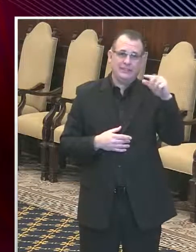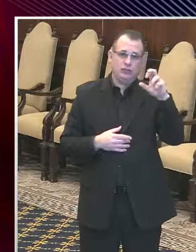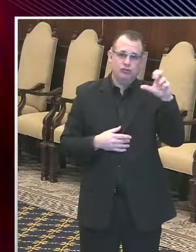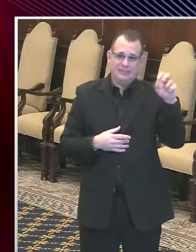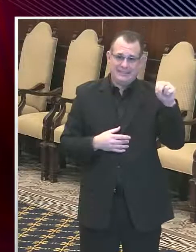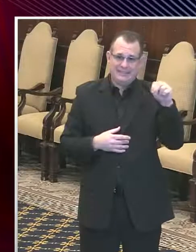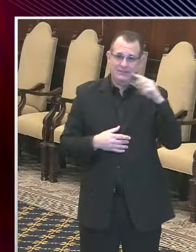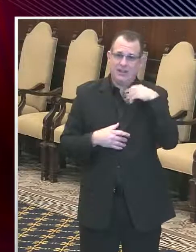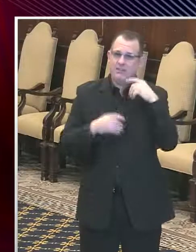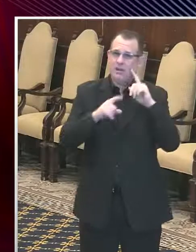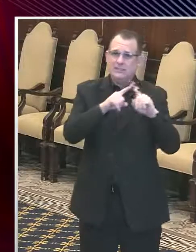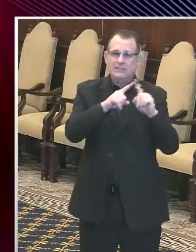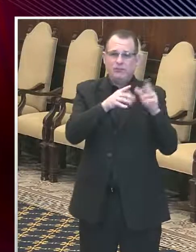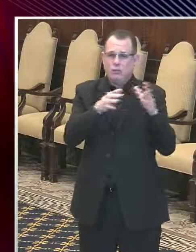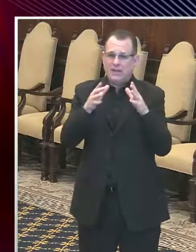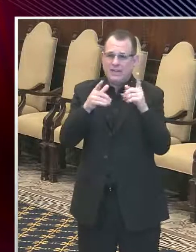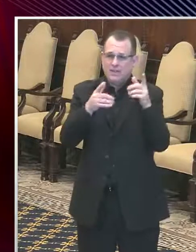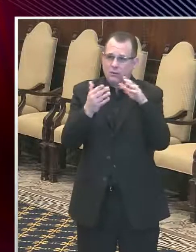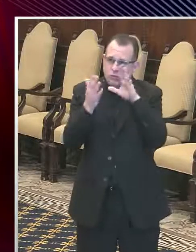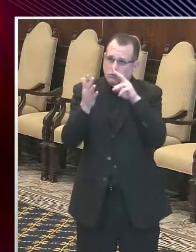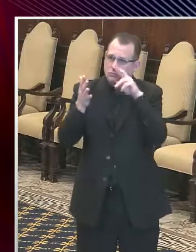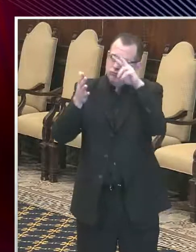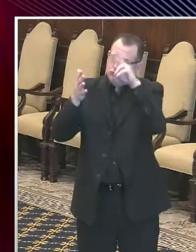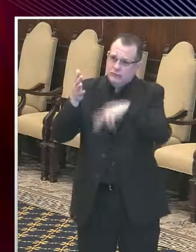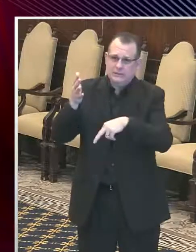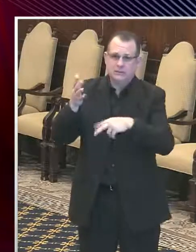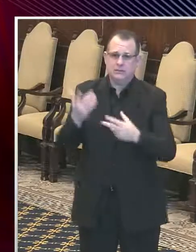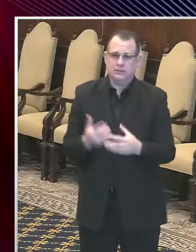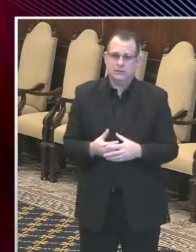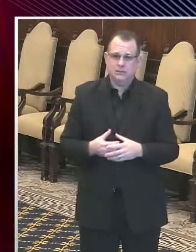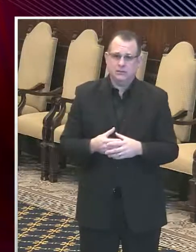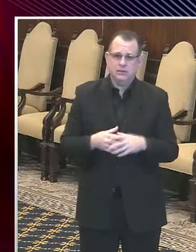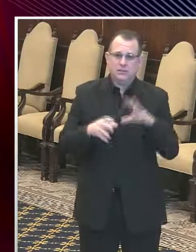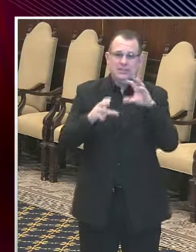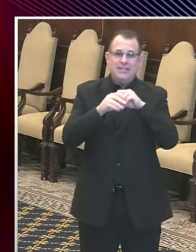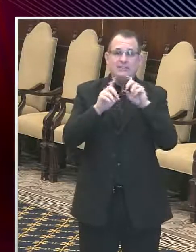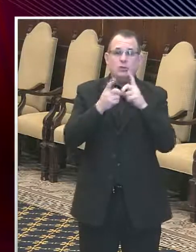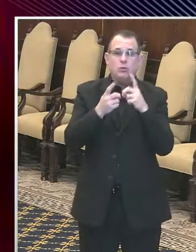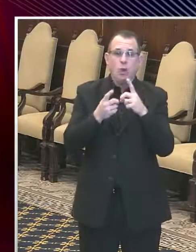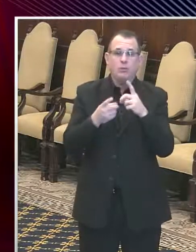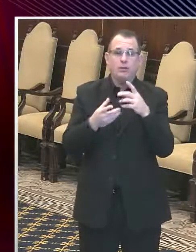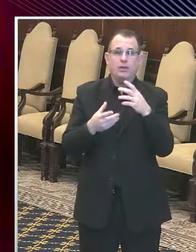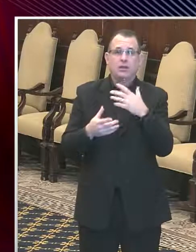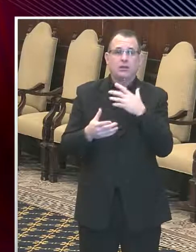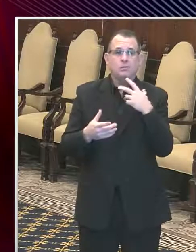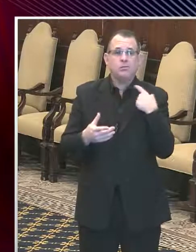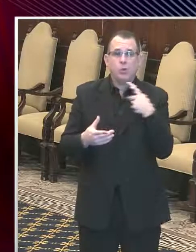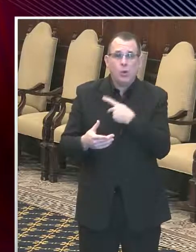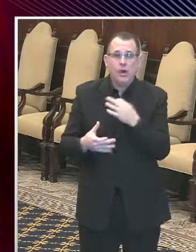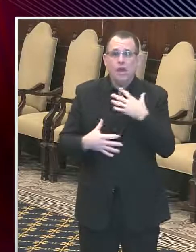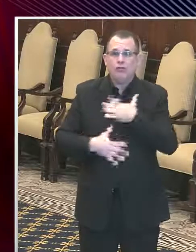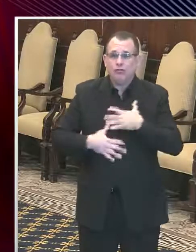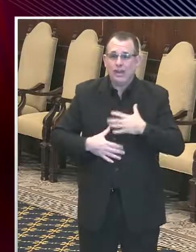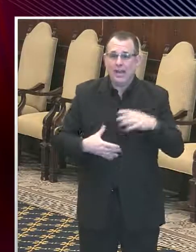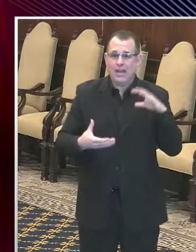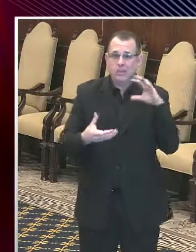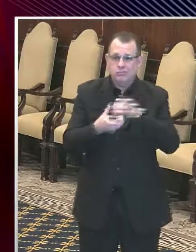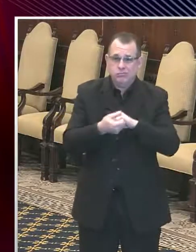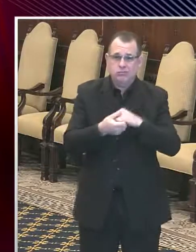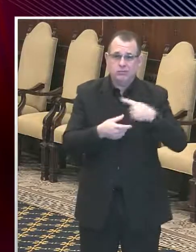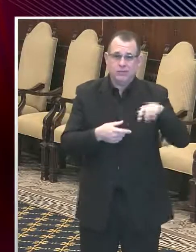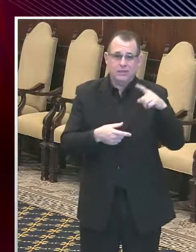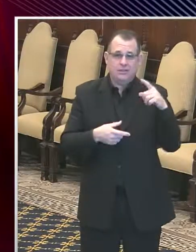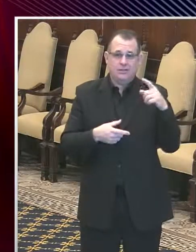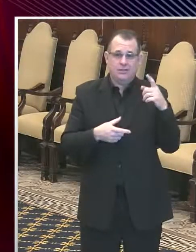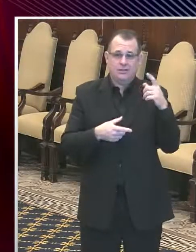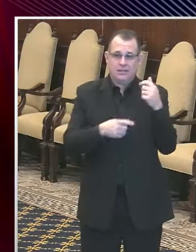phila.gov/green. In addition, our Department of Parks and Recreation continues to hold its Parks and Rec at Home series on Facebook to